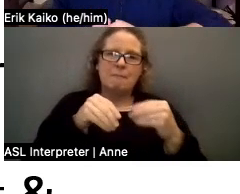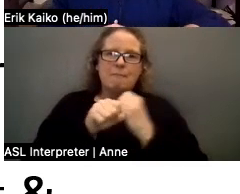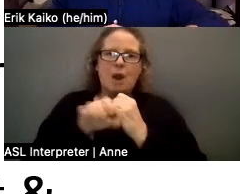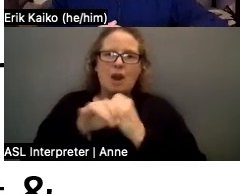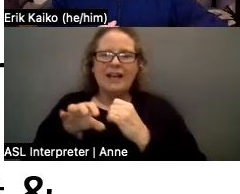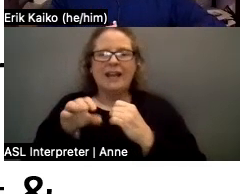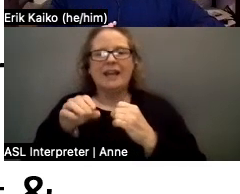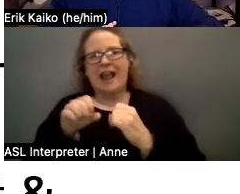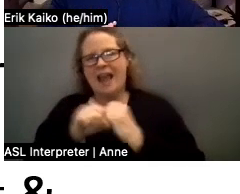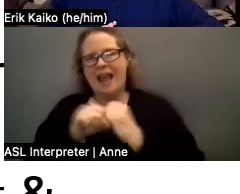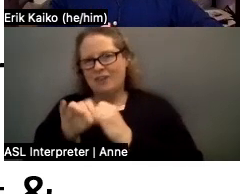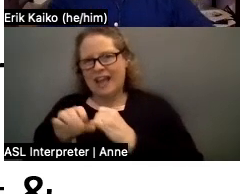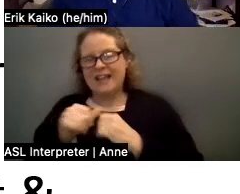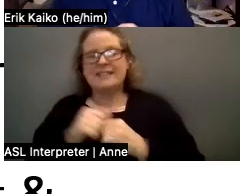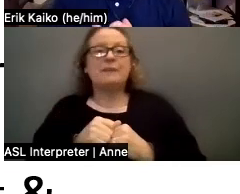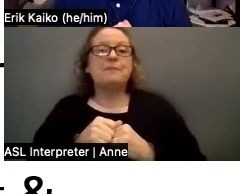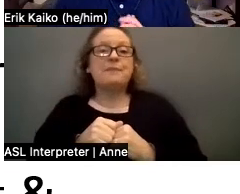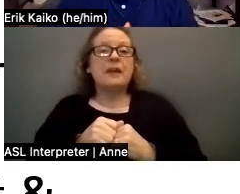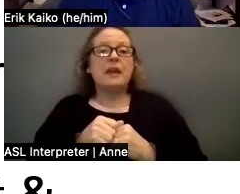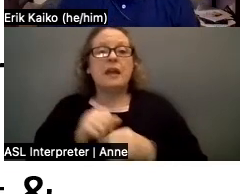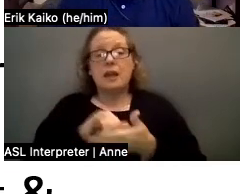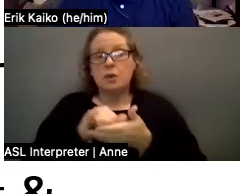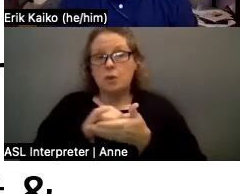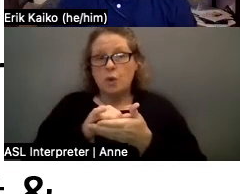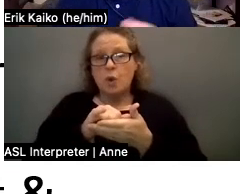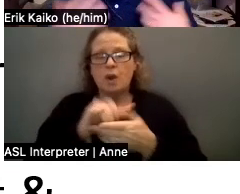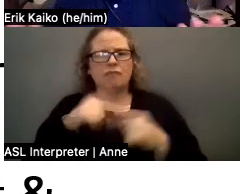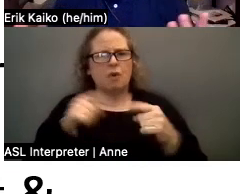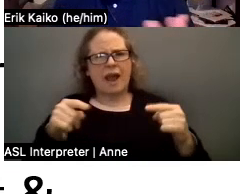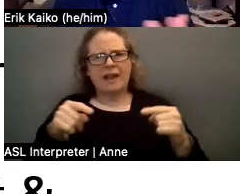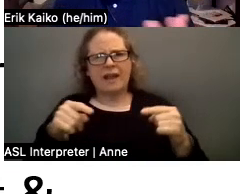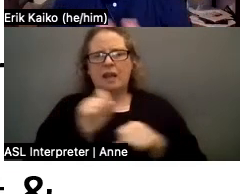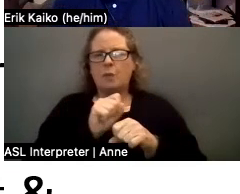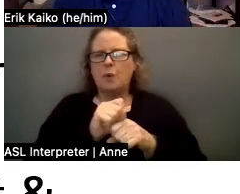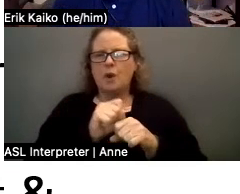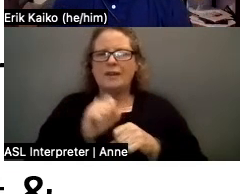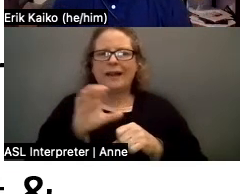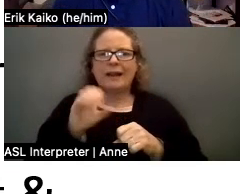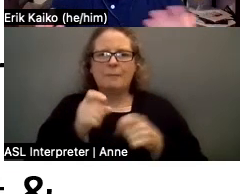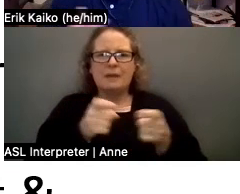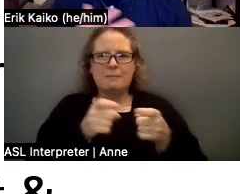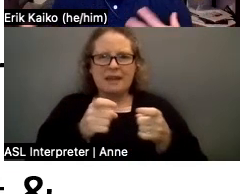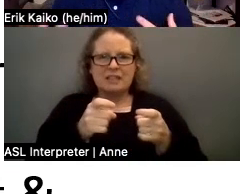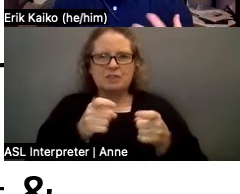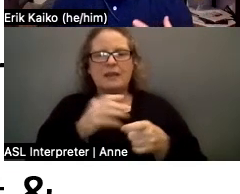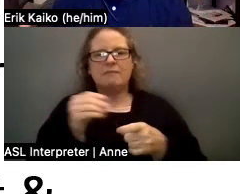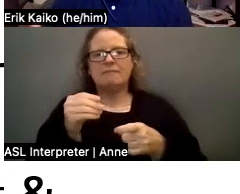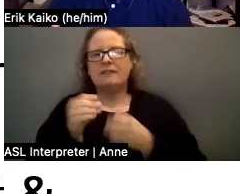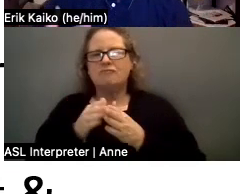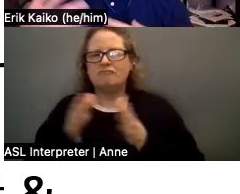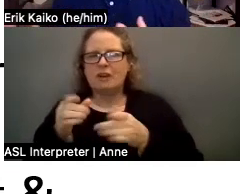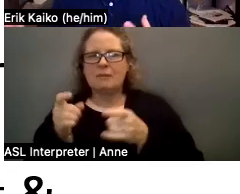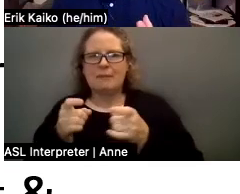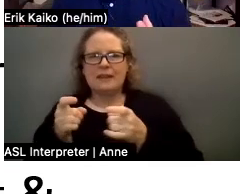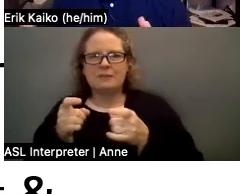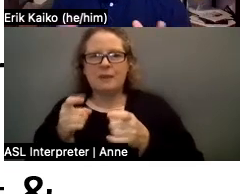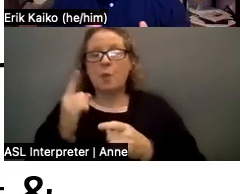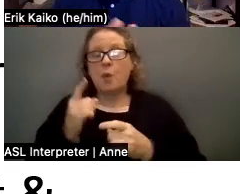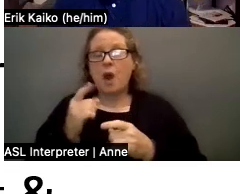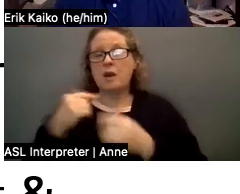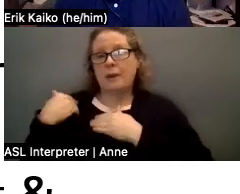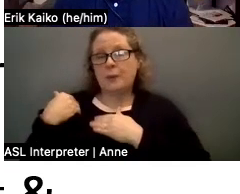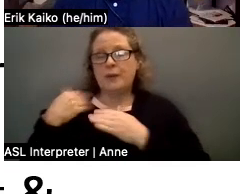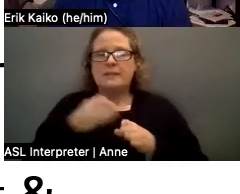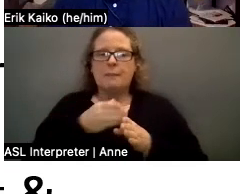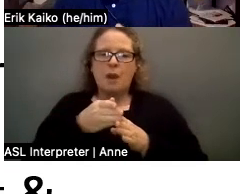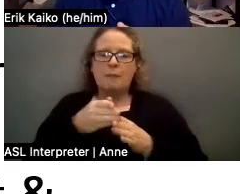of capacities, including company management and general management, where one of my duties was to be a primary liaison with various market